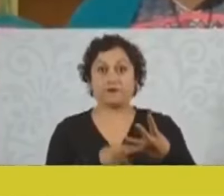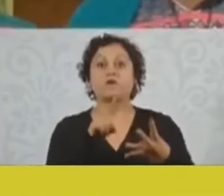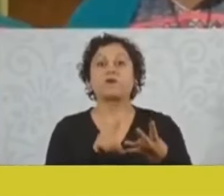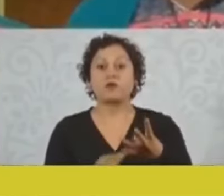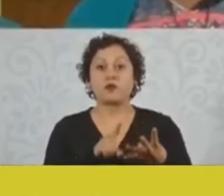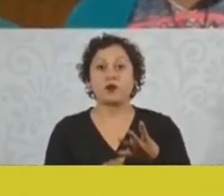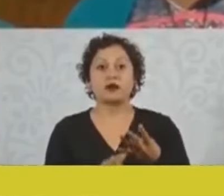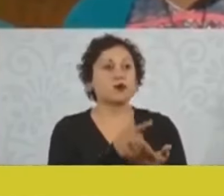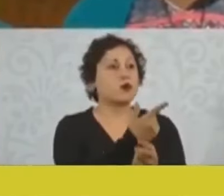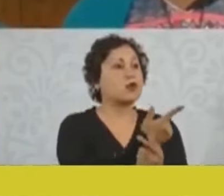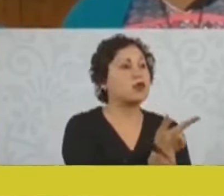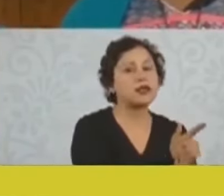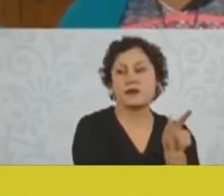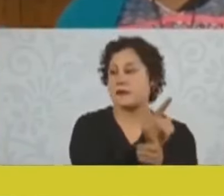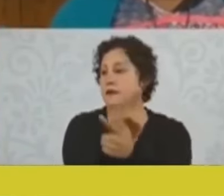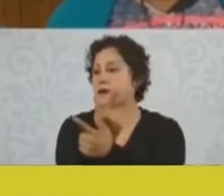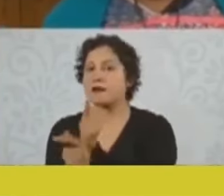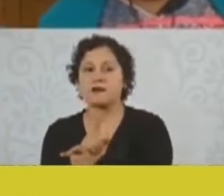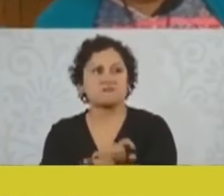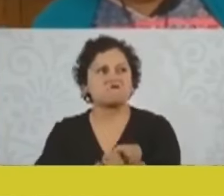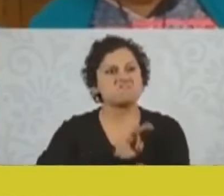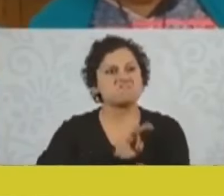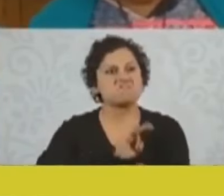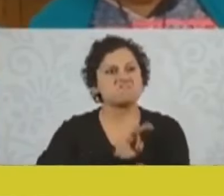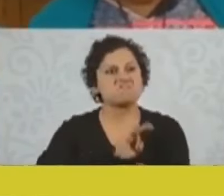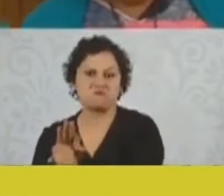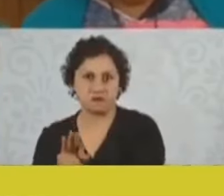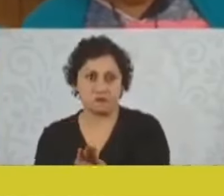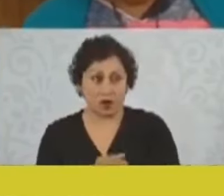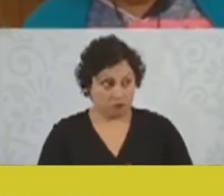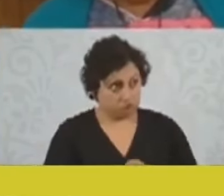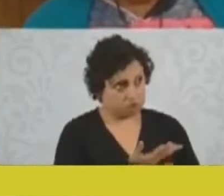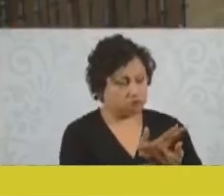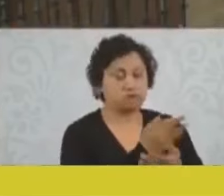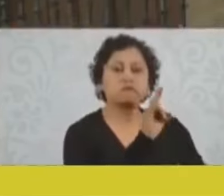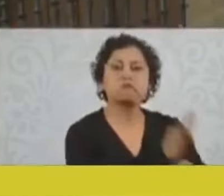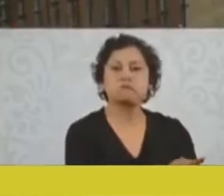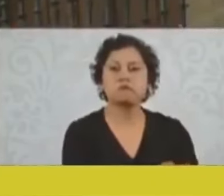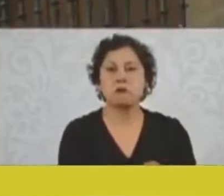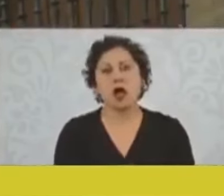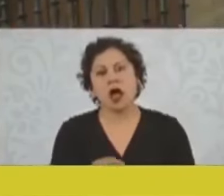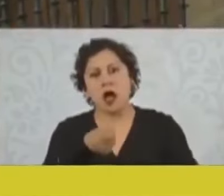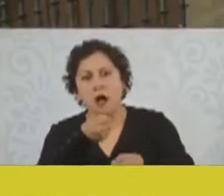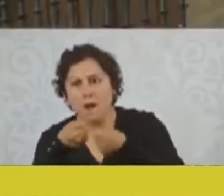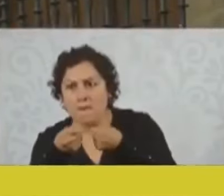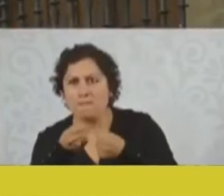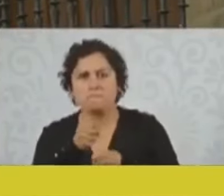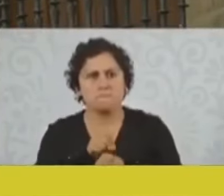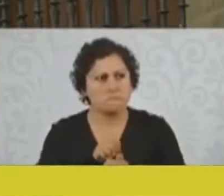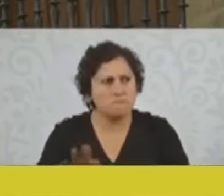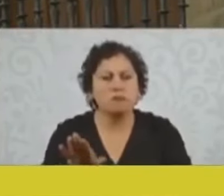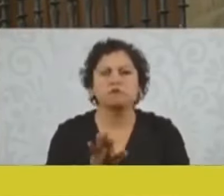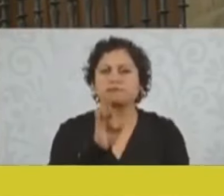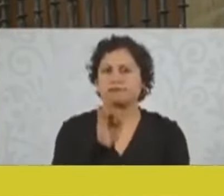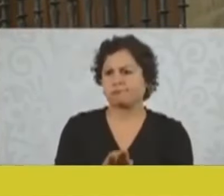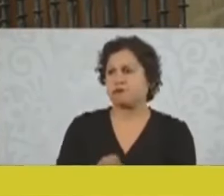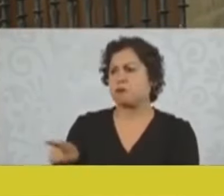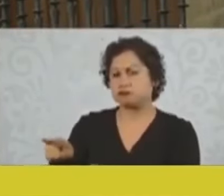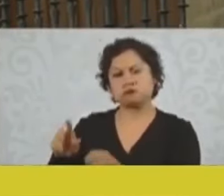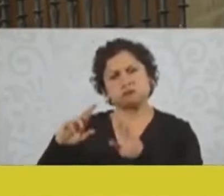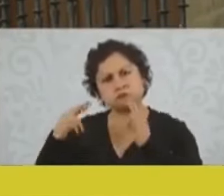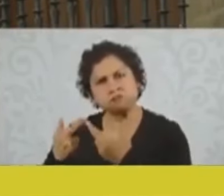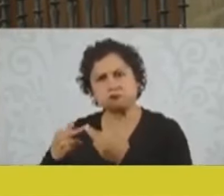we will grant you all of the freedoms, freedom of speech, of press,